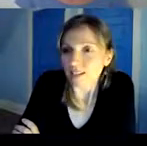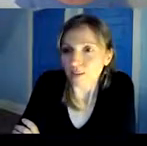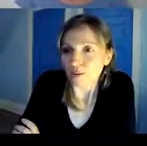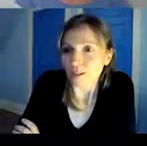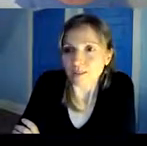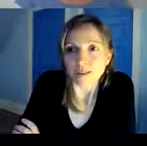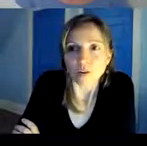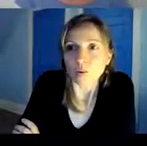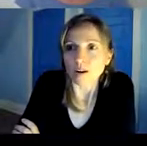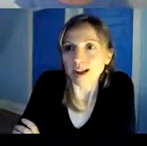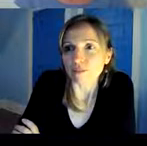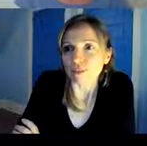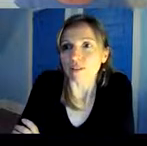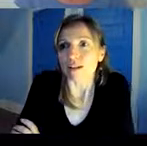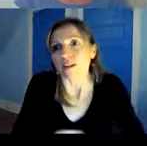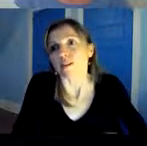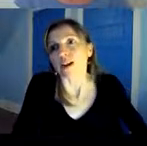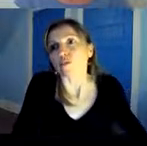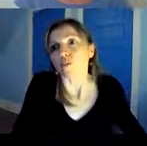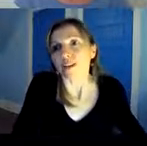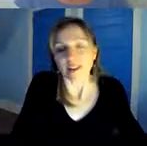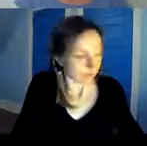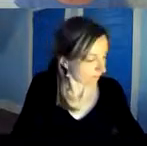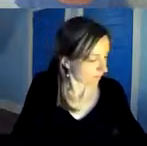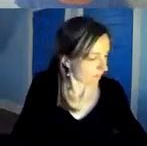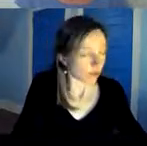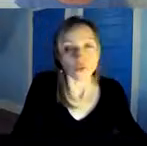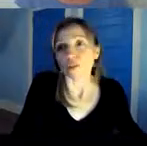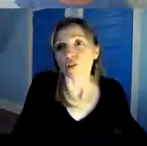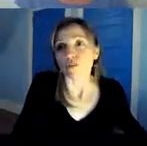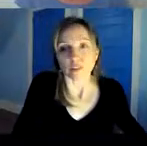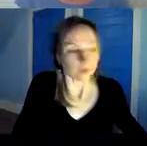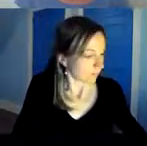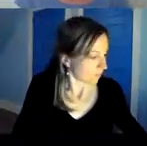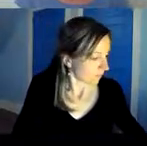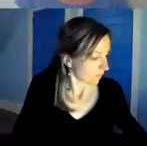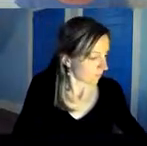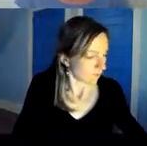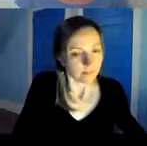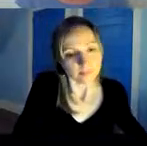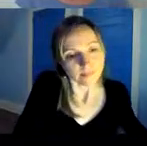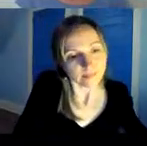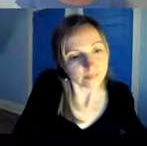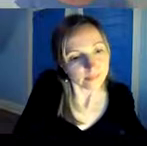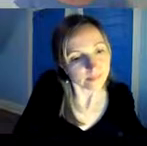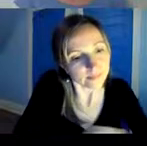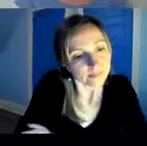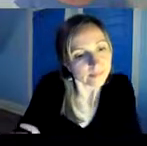in sandy soil or after the rain, then your soil is softer.